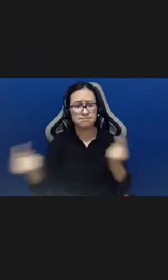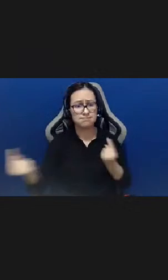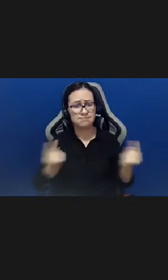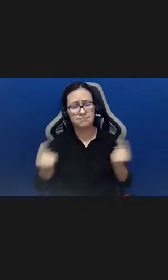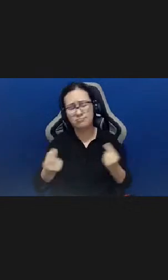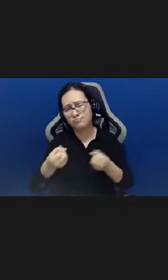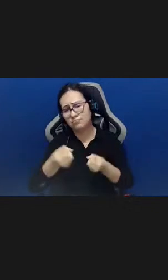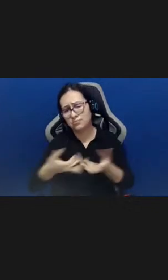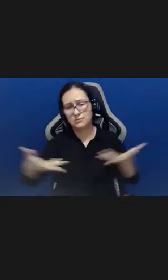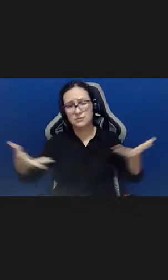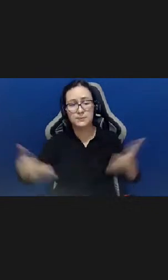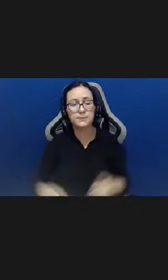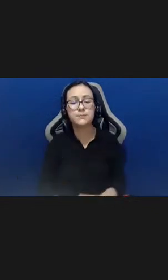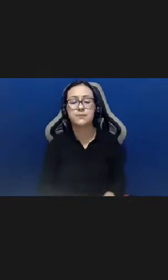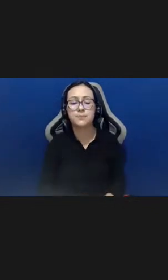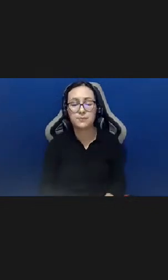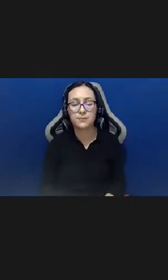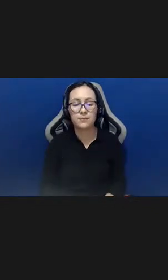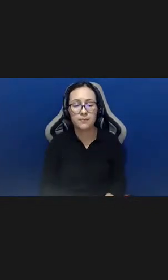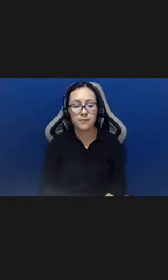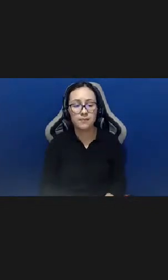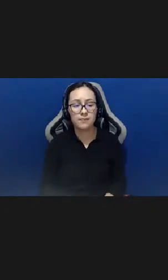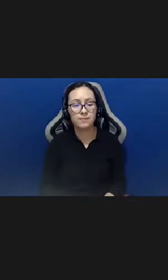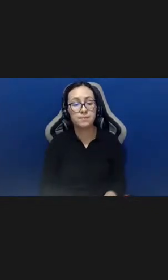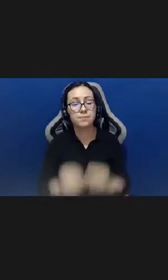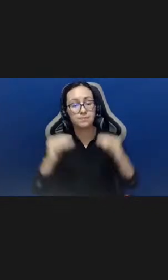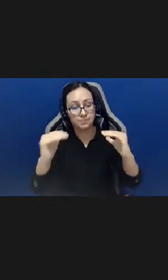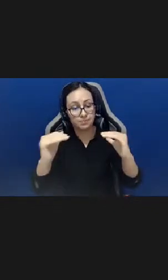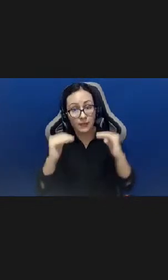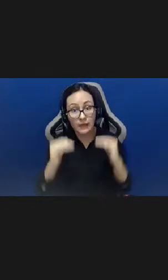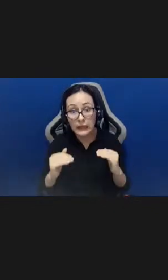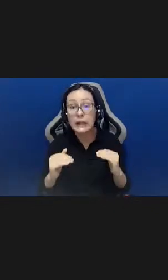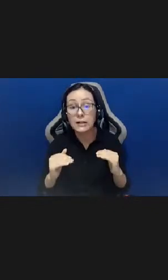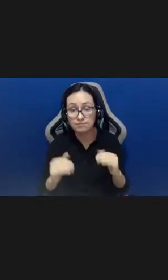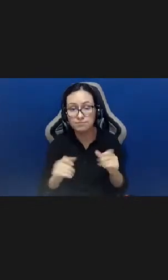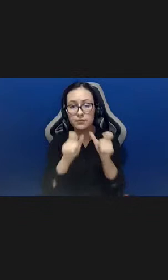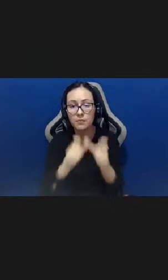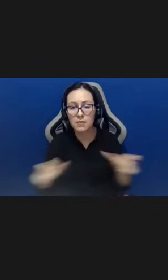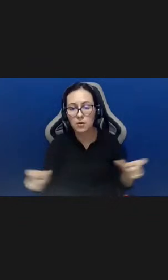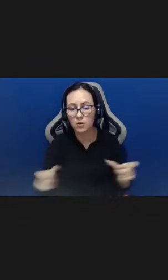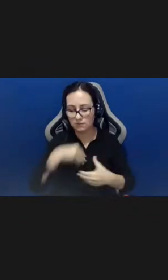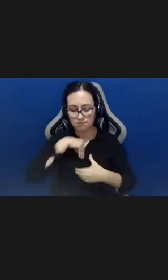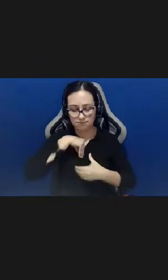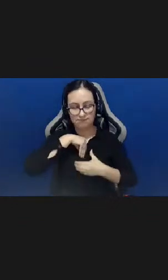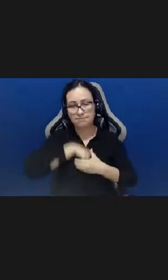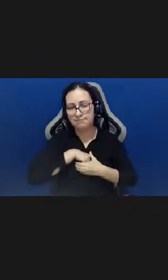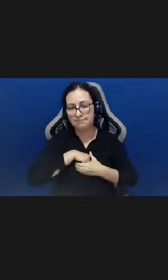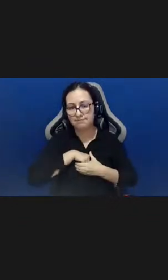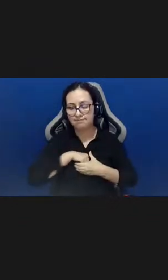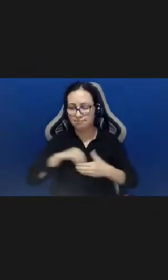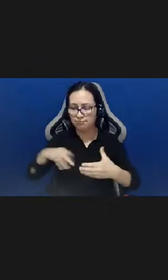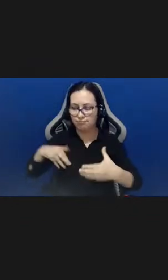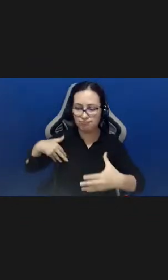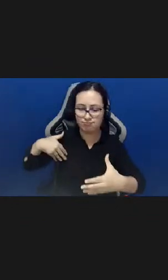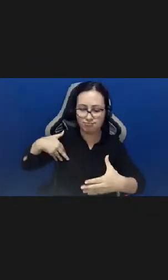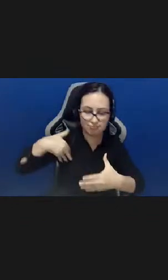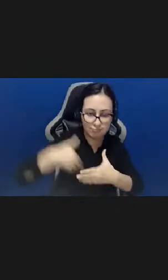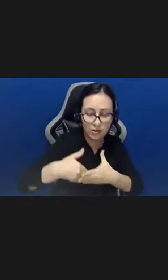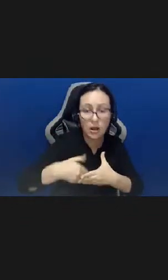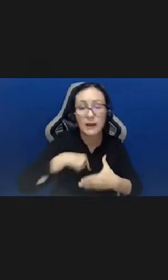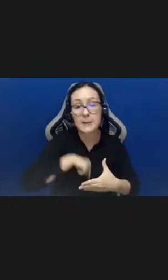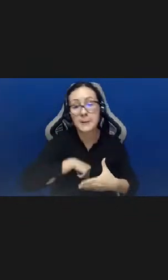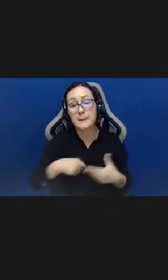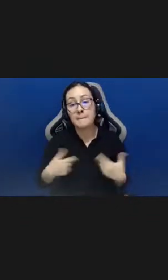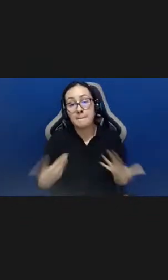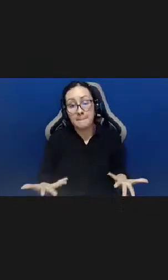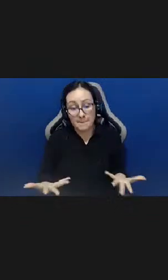with pre-existing conditions. Again, it will all depend on how well can the system reabsorb them into care after